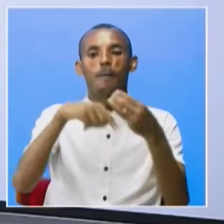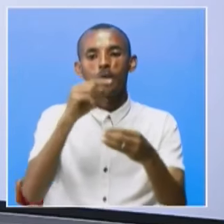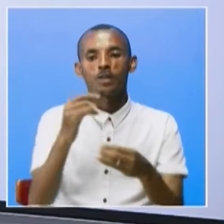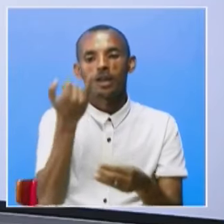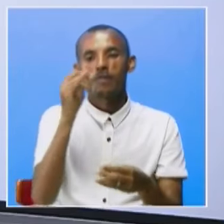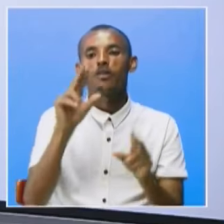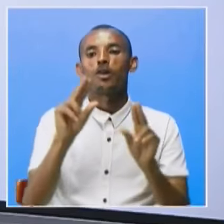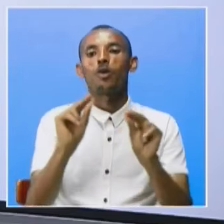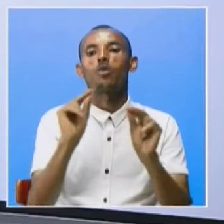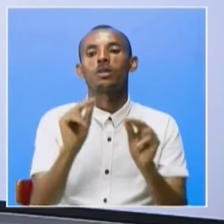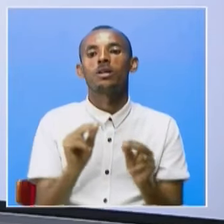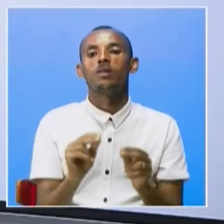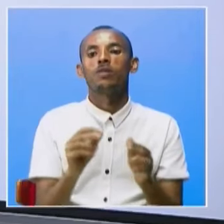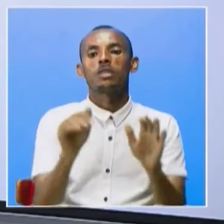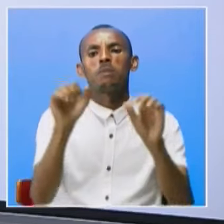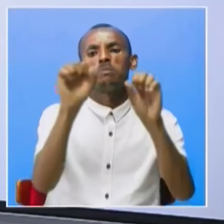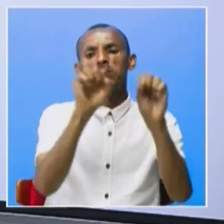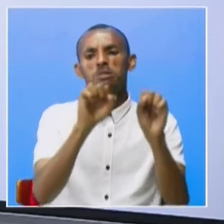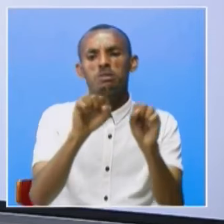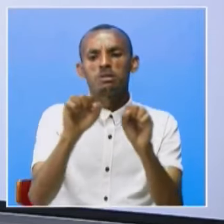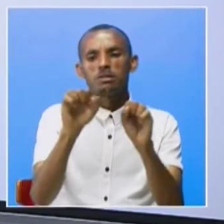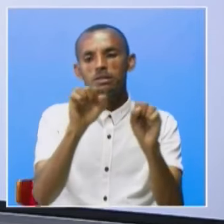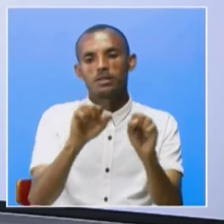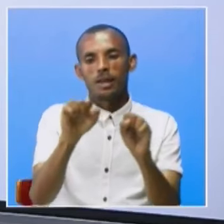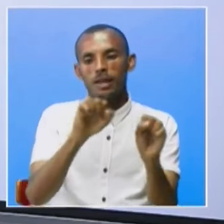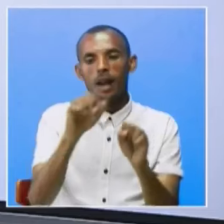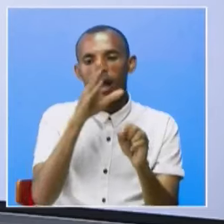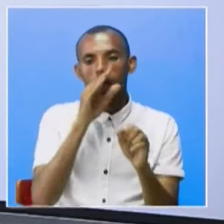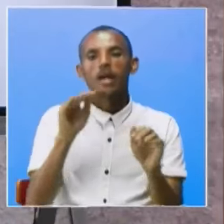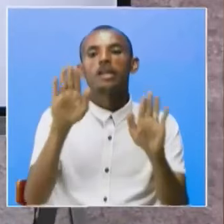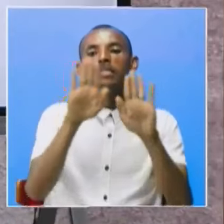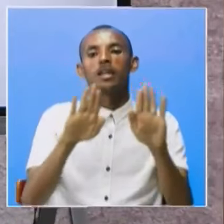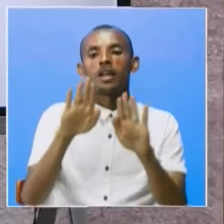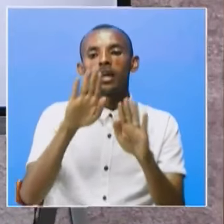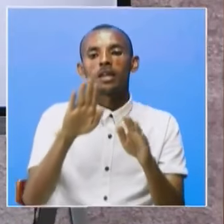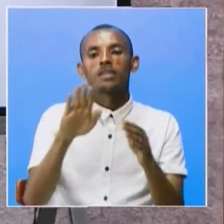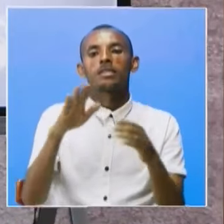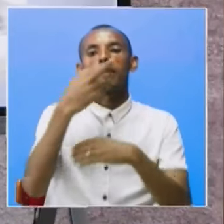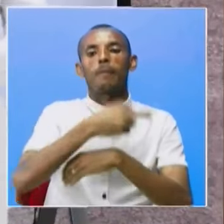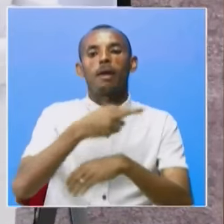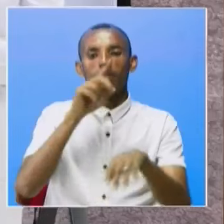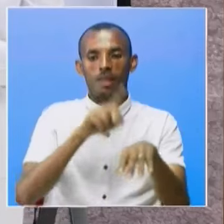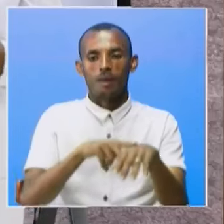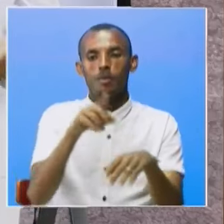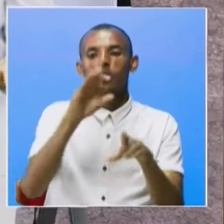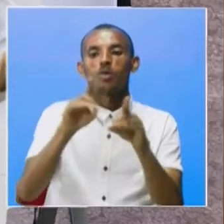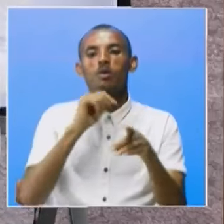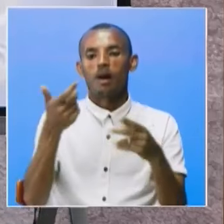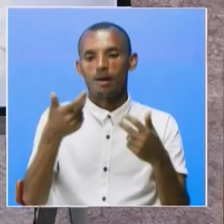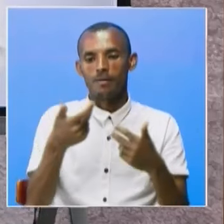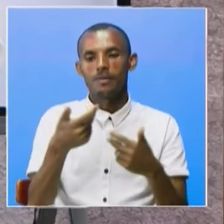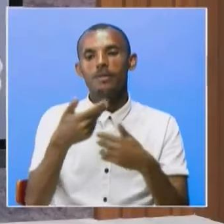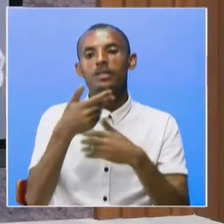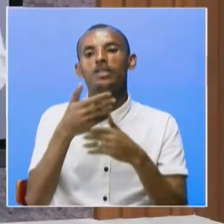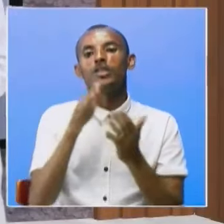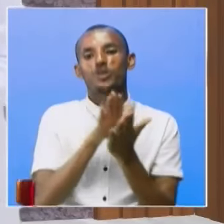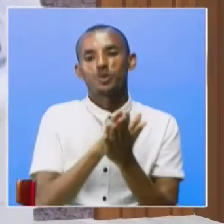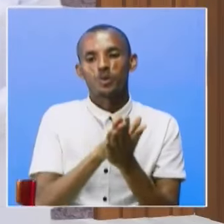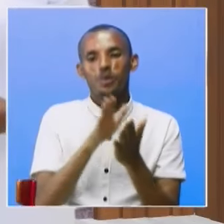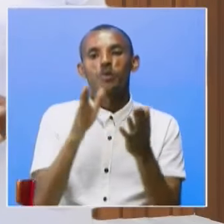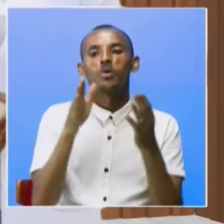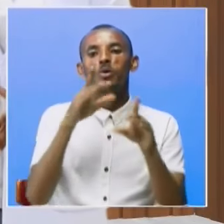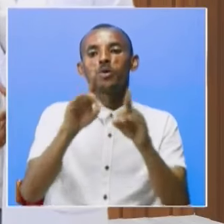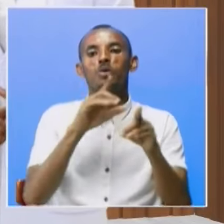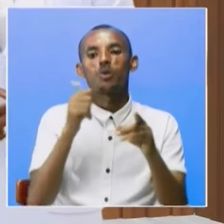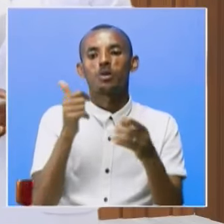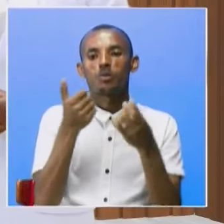For example, Sunday and Saturday is your break time. You don't have school, so maybe you don't want to wake up early. So at that